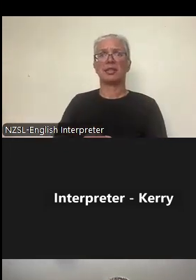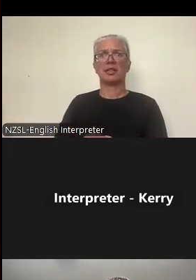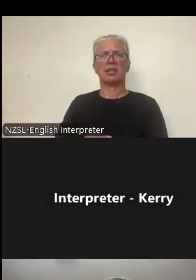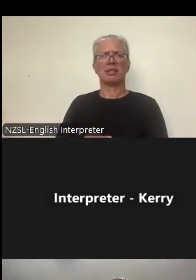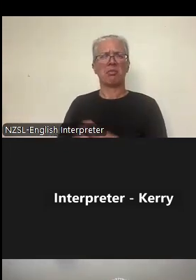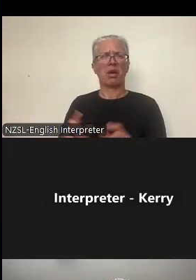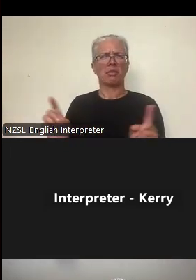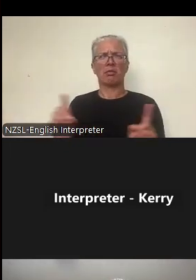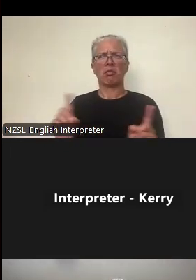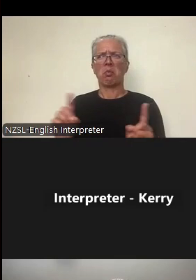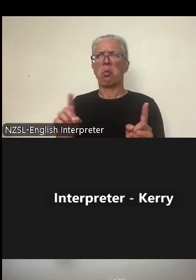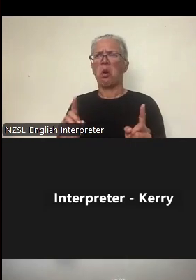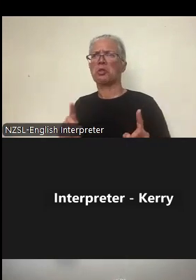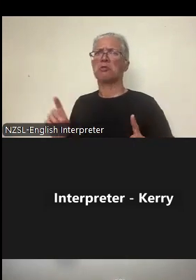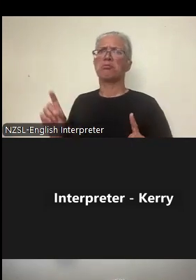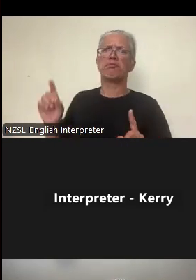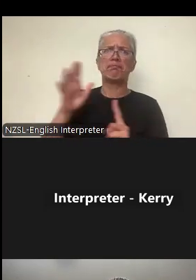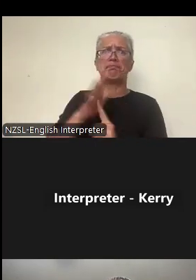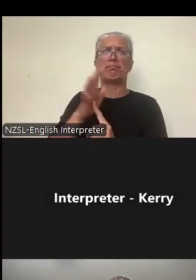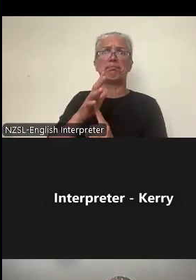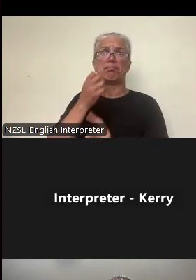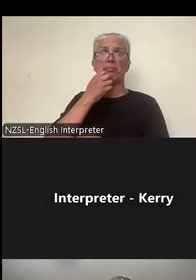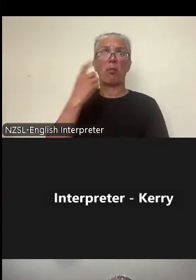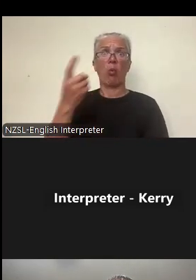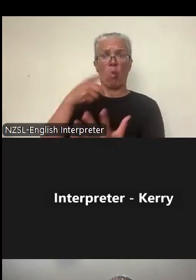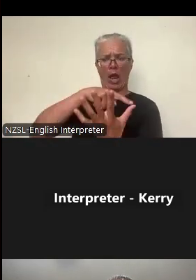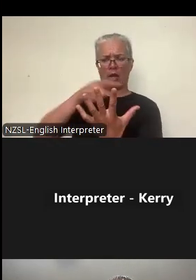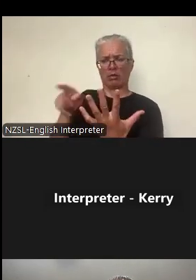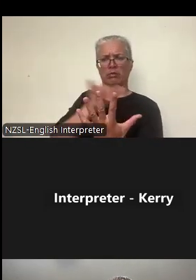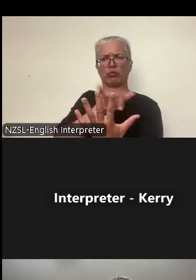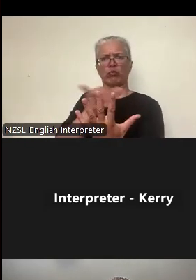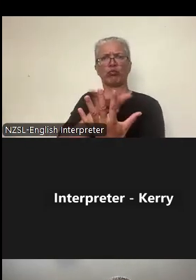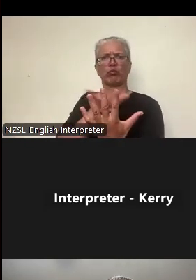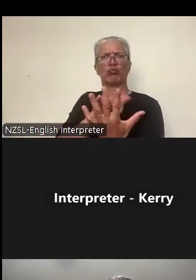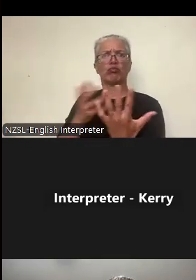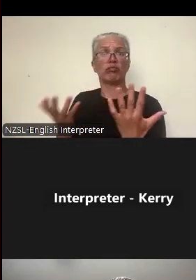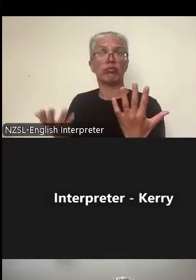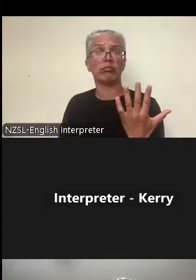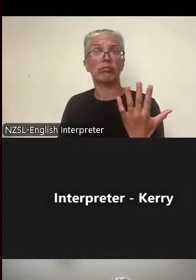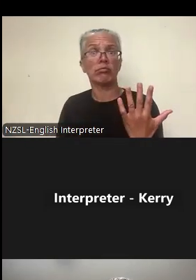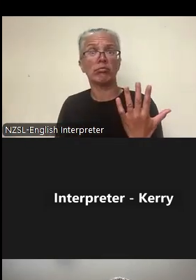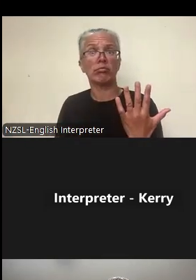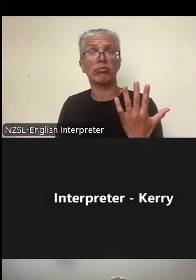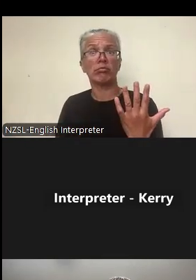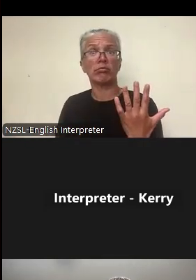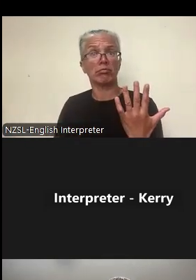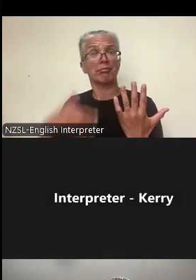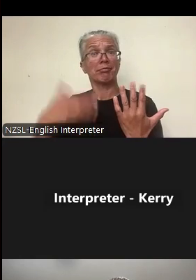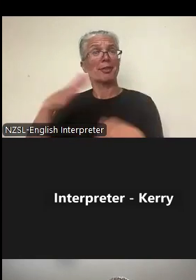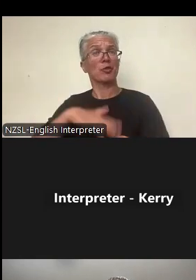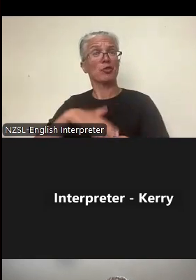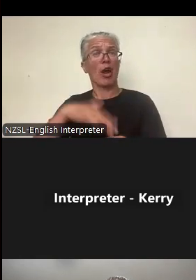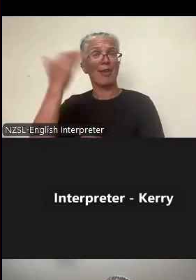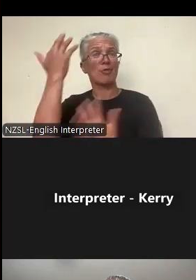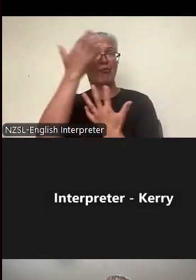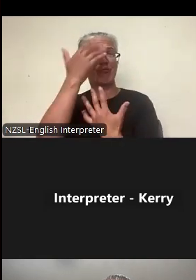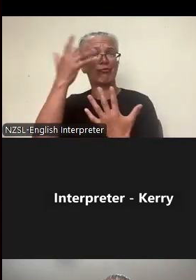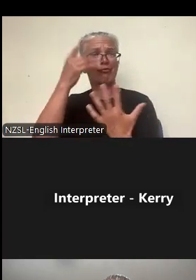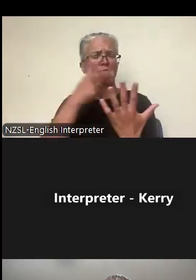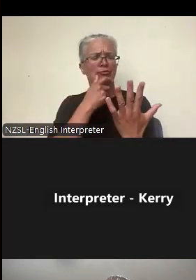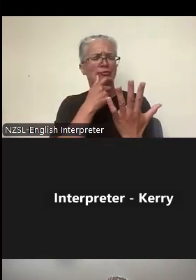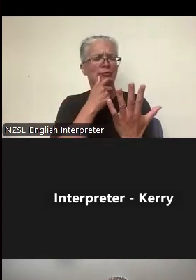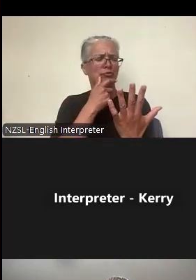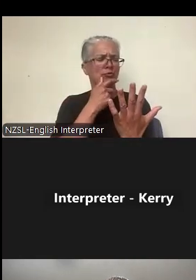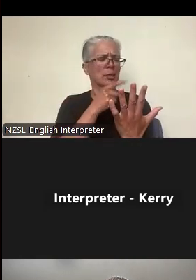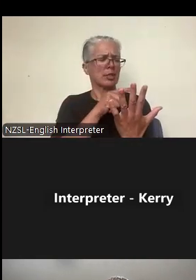significant impact on student achievement out of those 5? I'll give you a second to think which one you think it